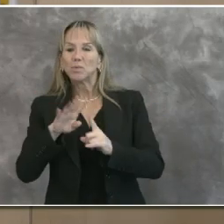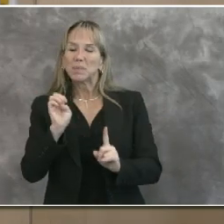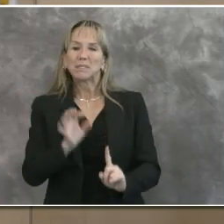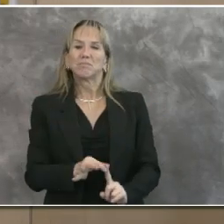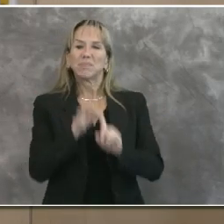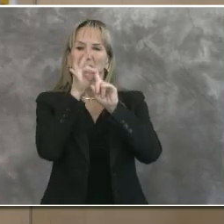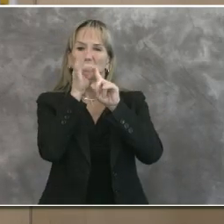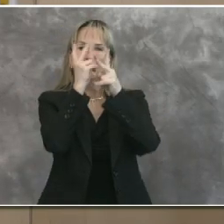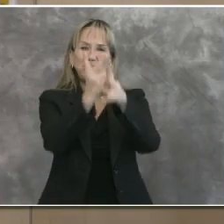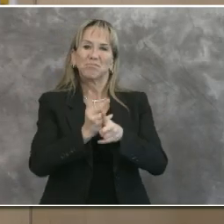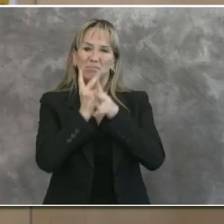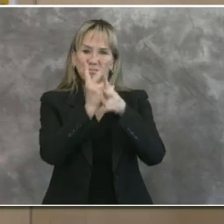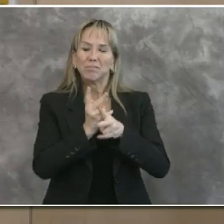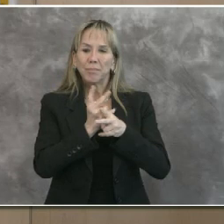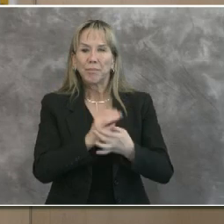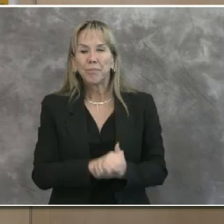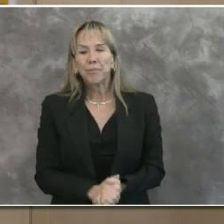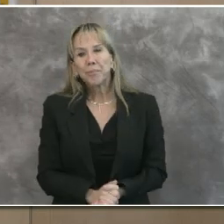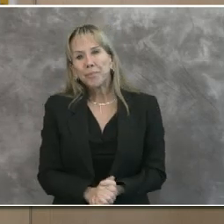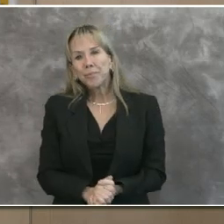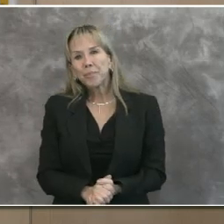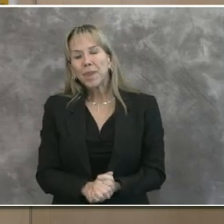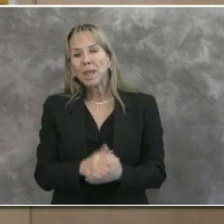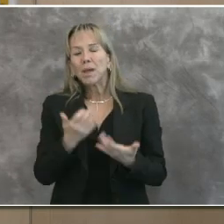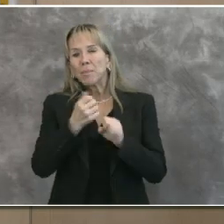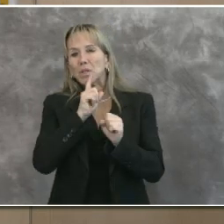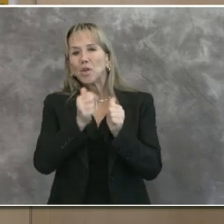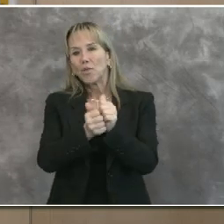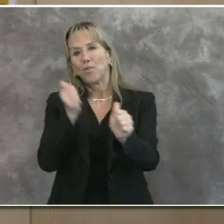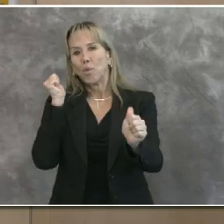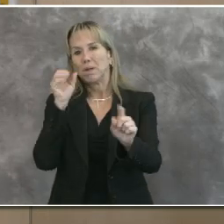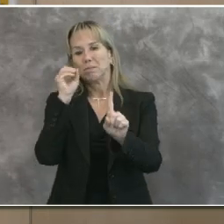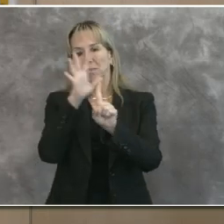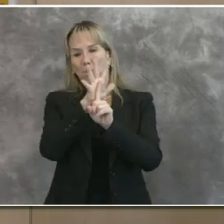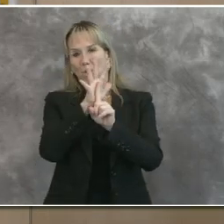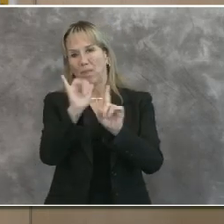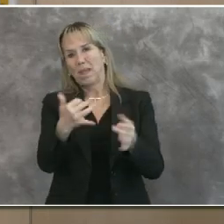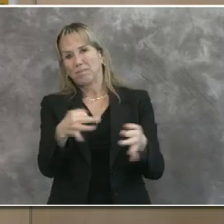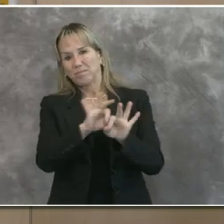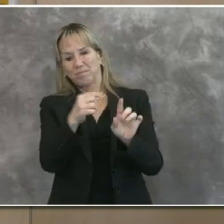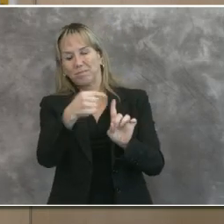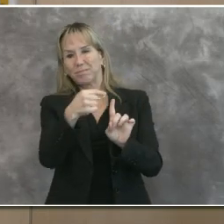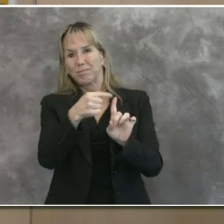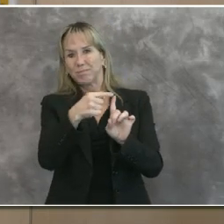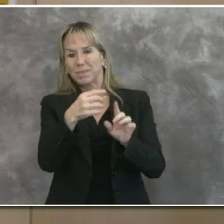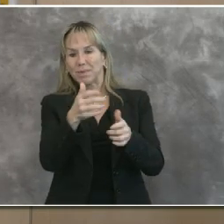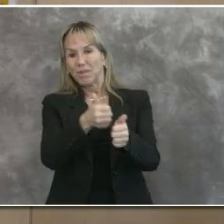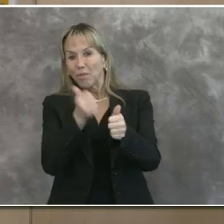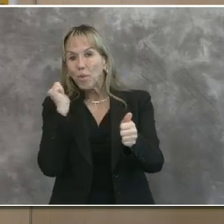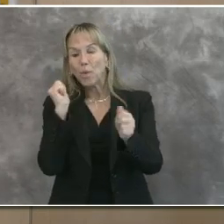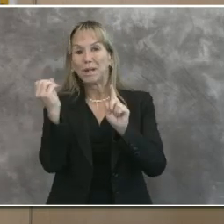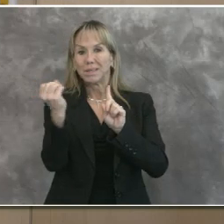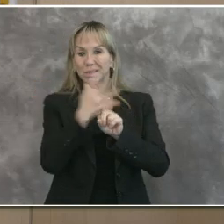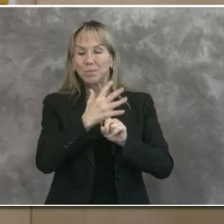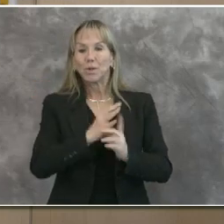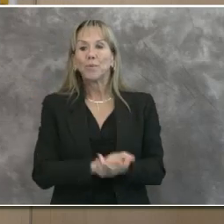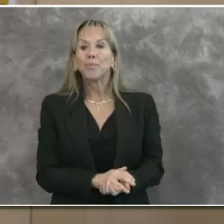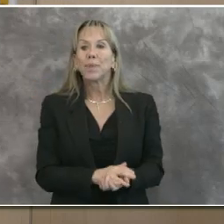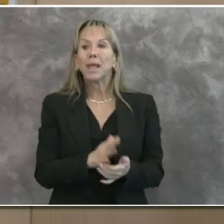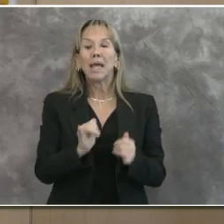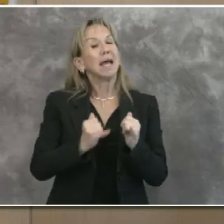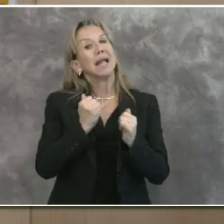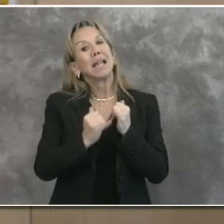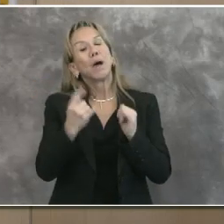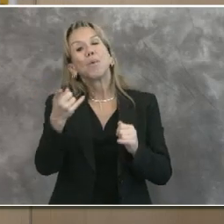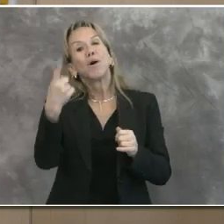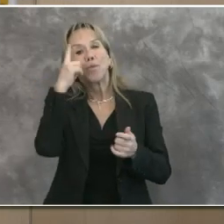care and avoid exposure. Lastly, for specific types of employers, schools